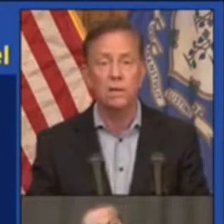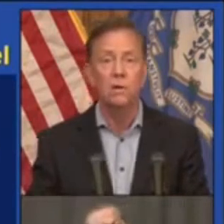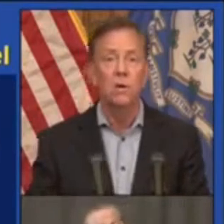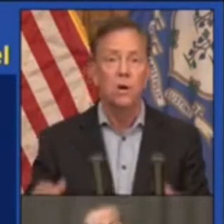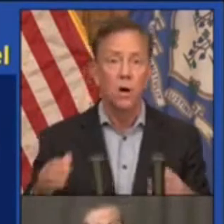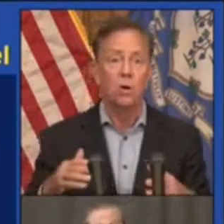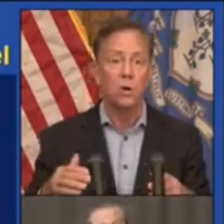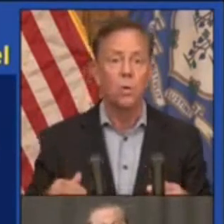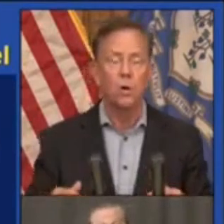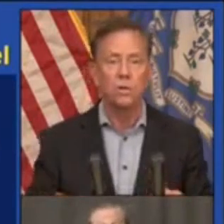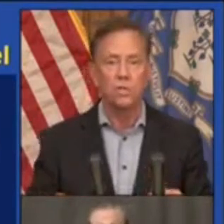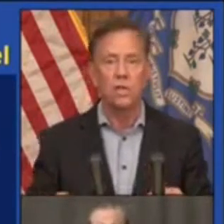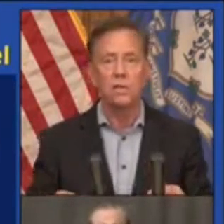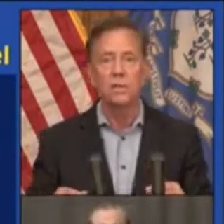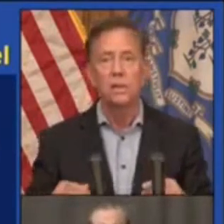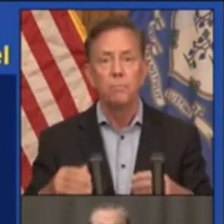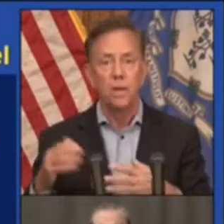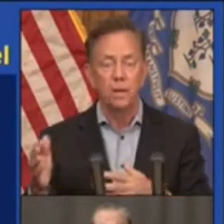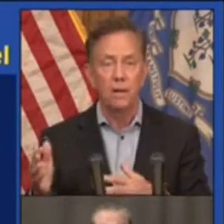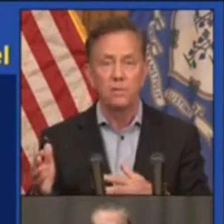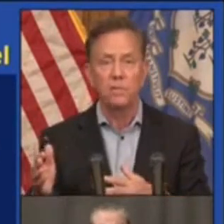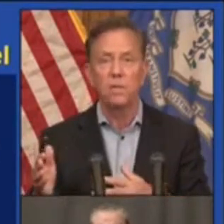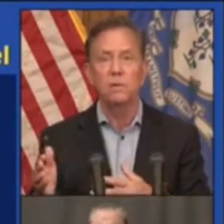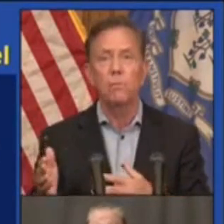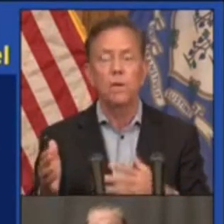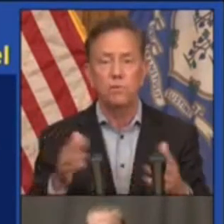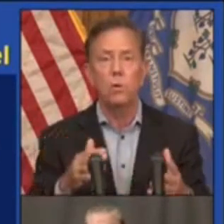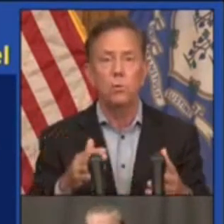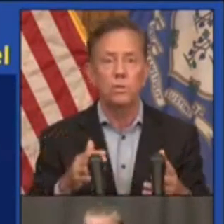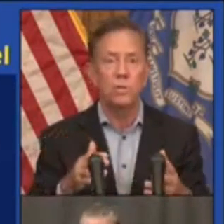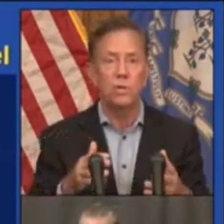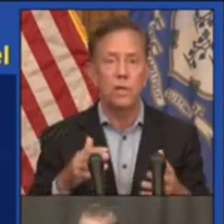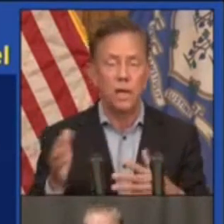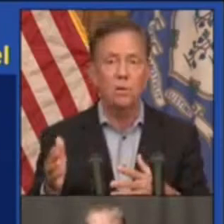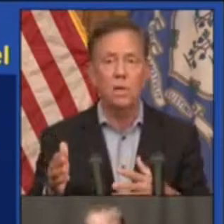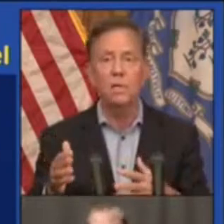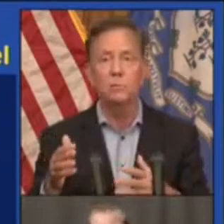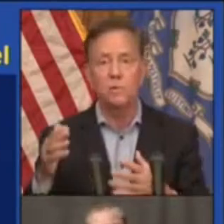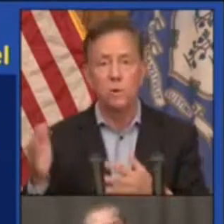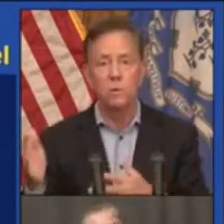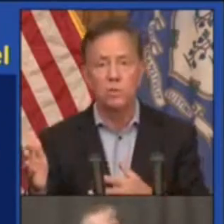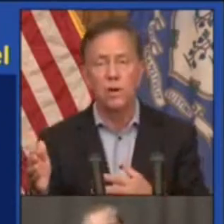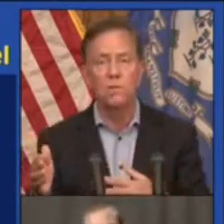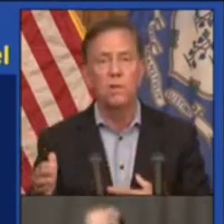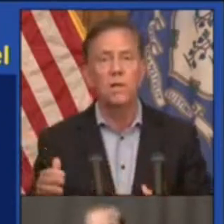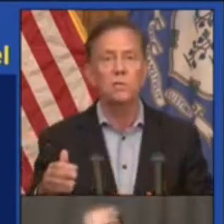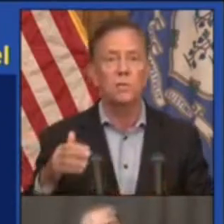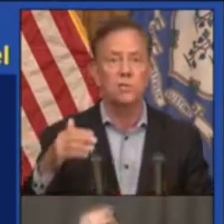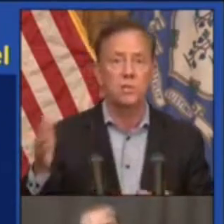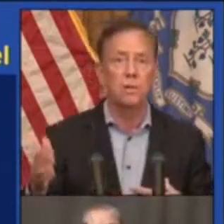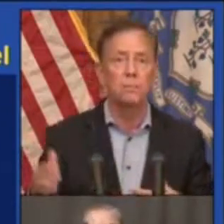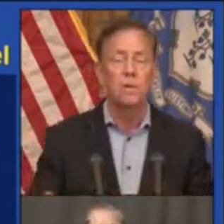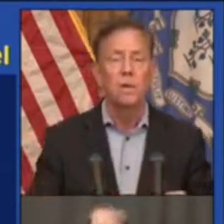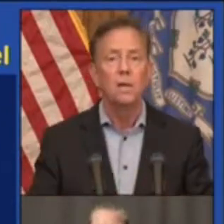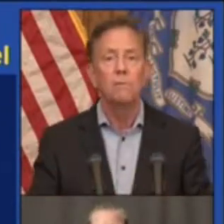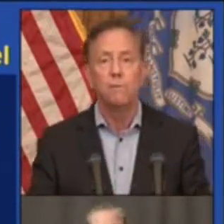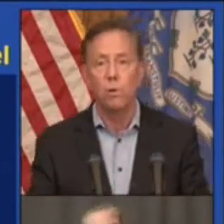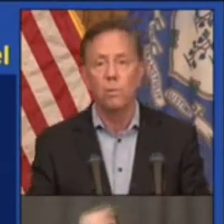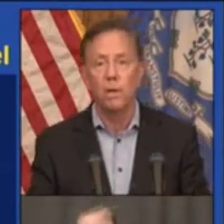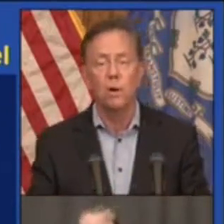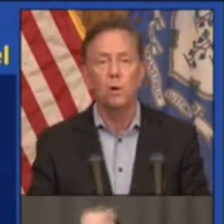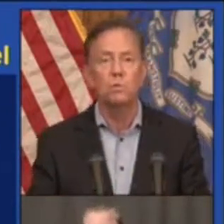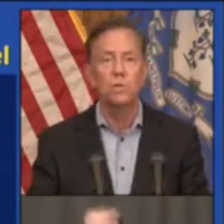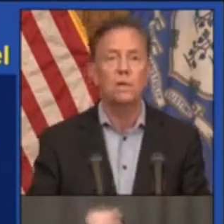now, are on a quarantine. And obviously, we have noticed airlines, we've noticed travel agents